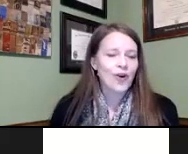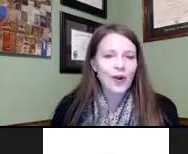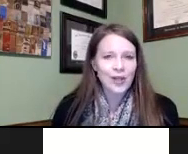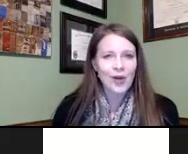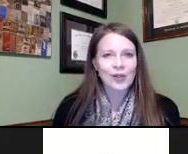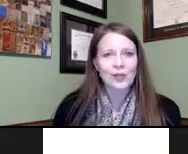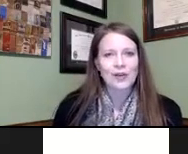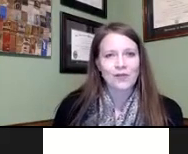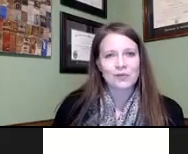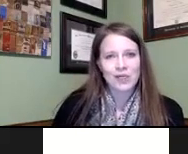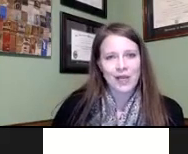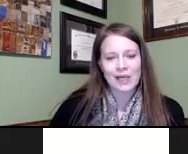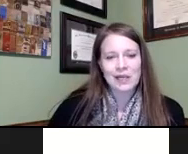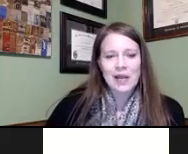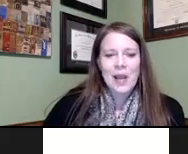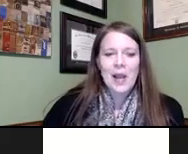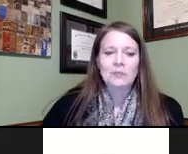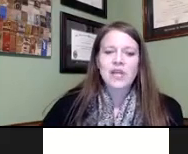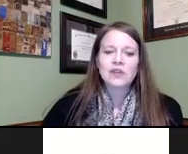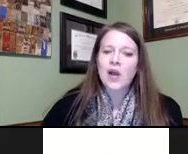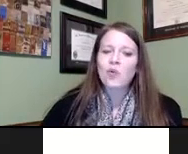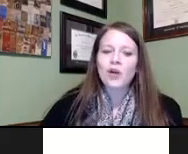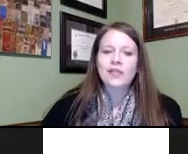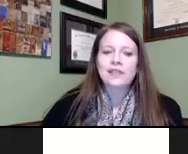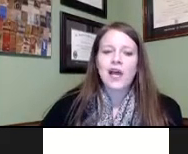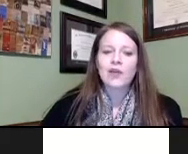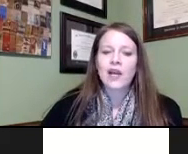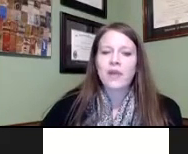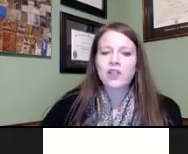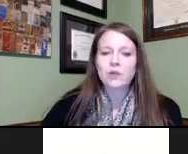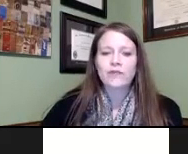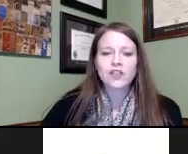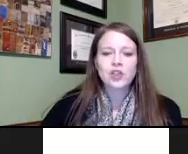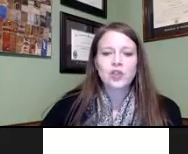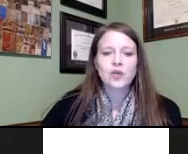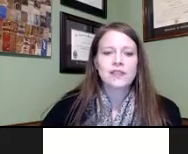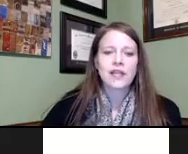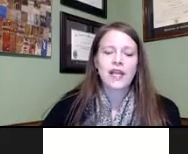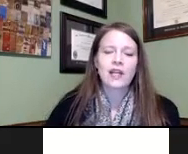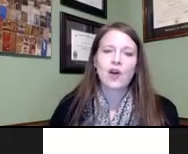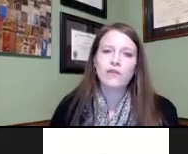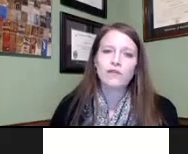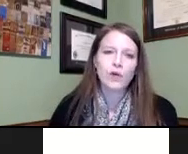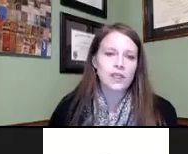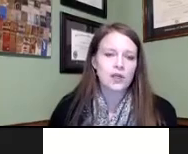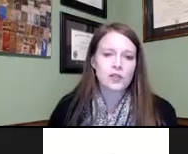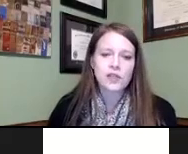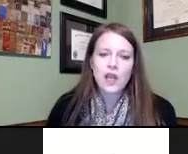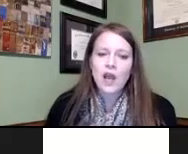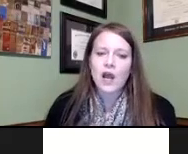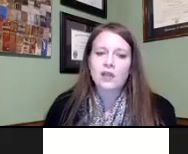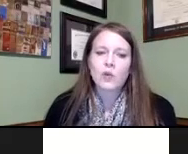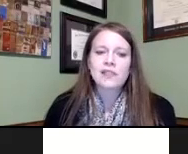you've already heard a little bit from tonight. Dr. Elmore is a healthcare management professional who has dedicated over 40